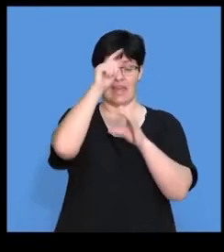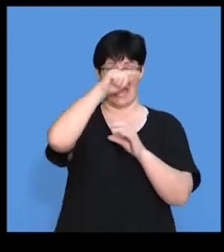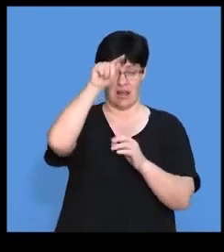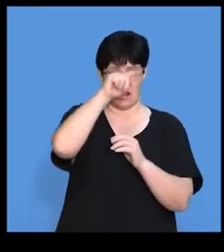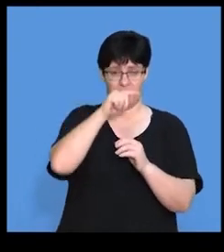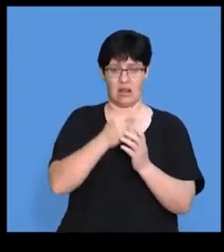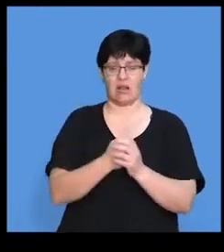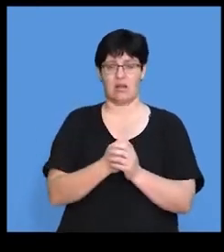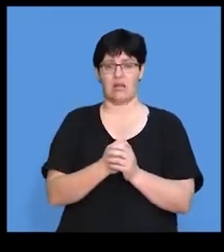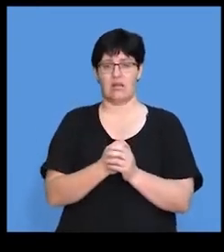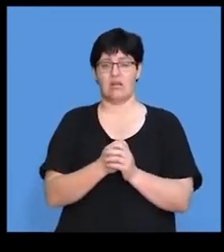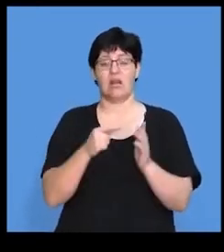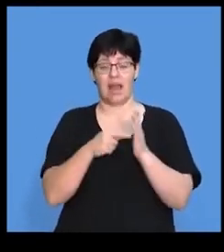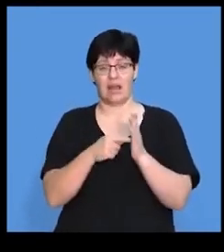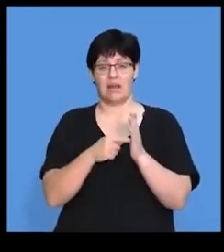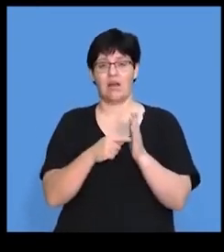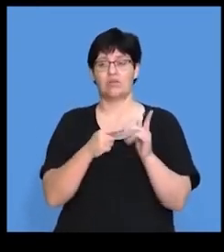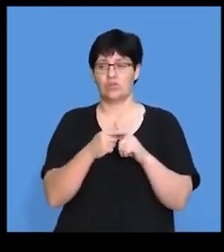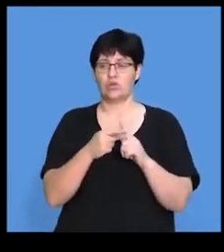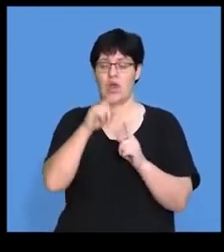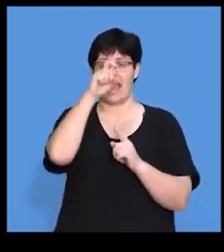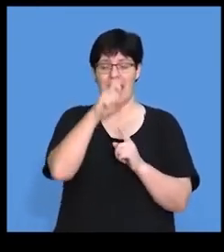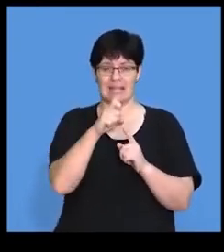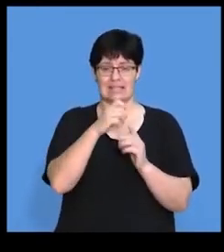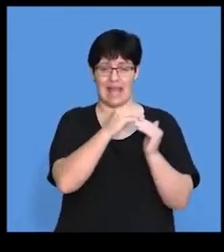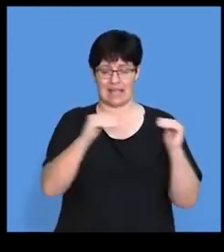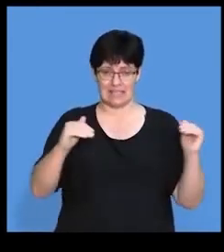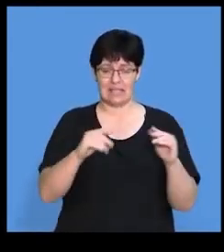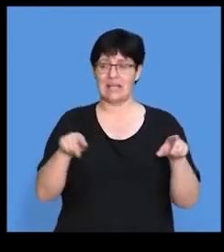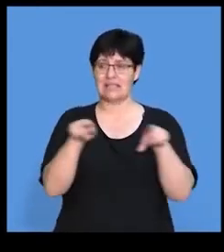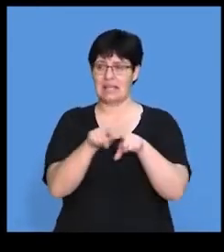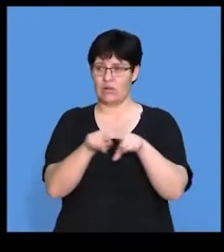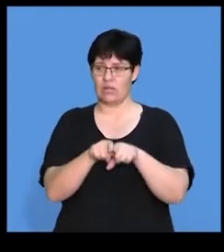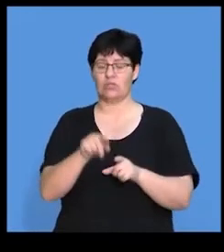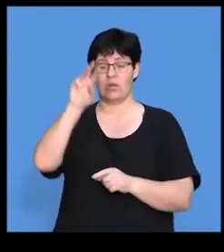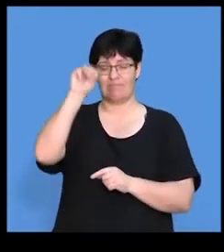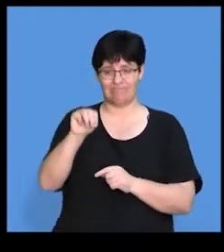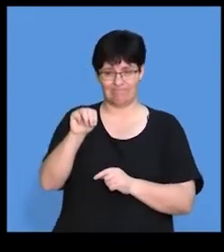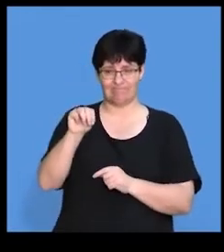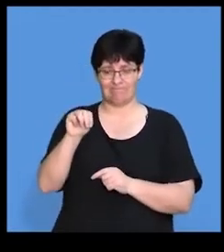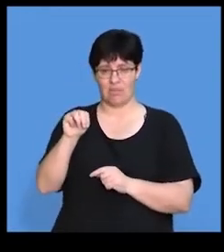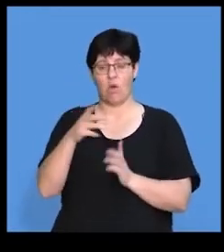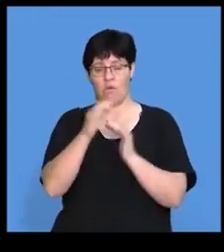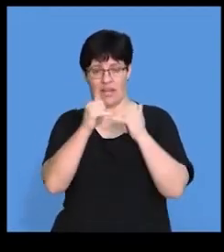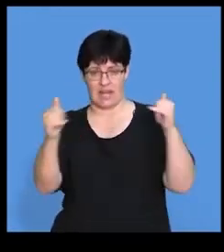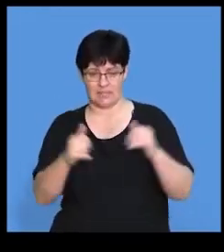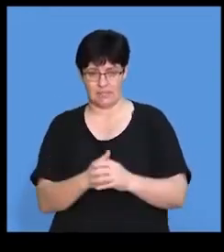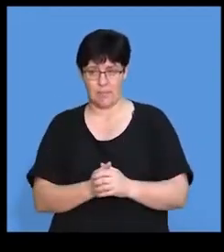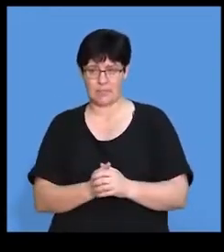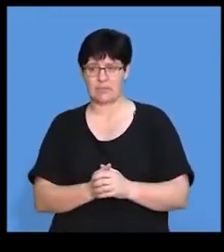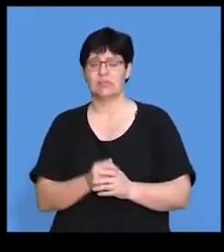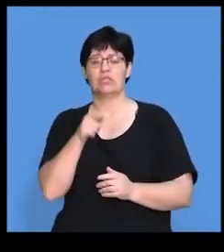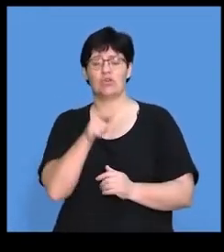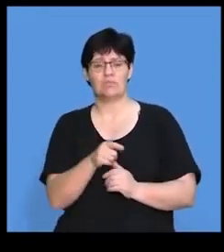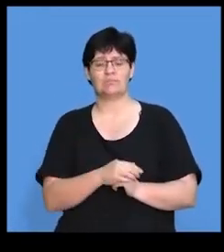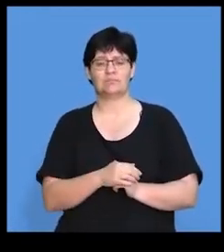a line makes to the x-axis is equal to the gradient of that line. So there's